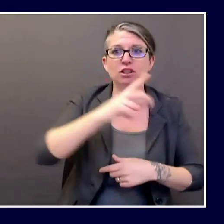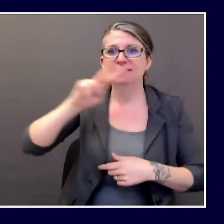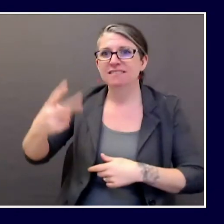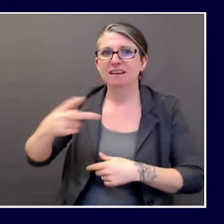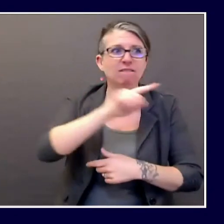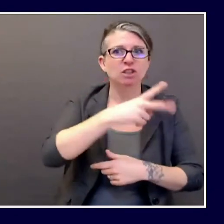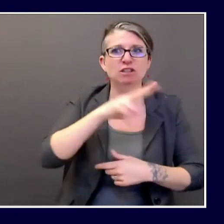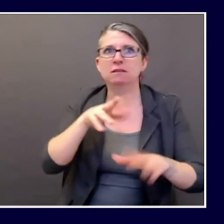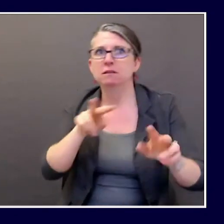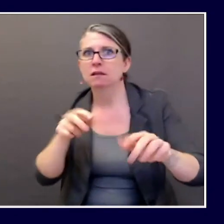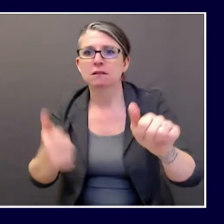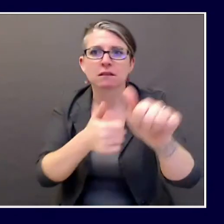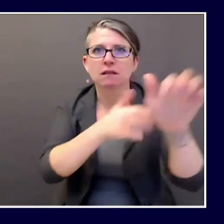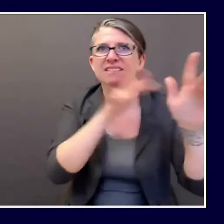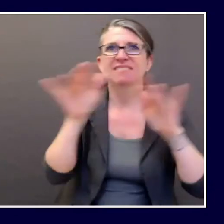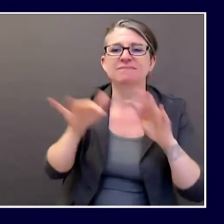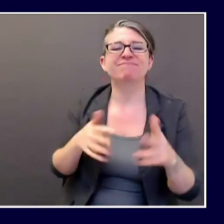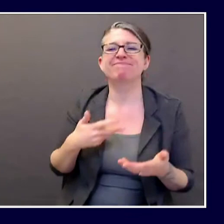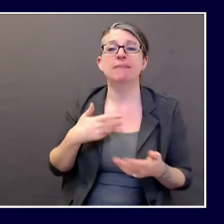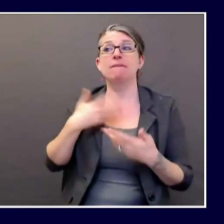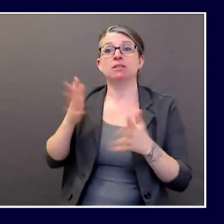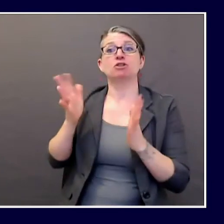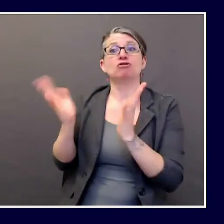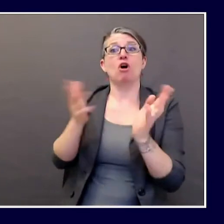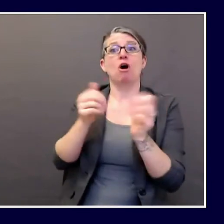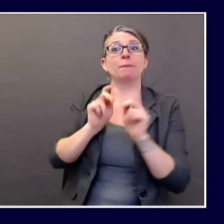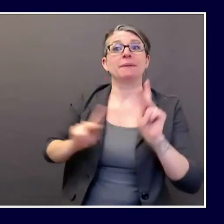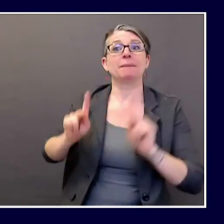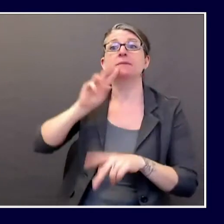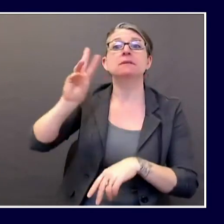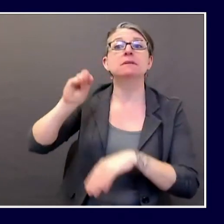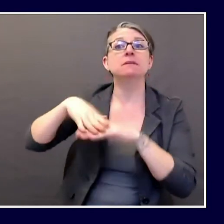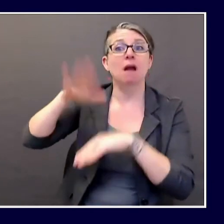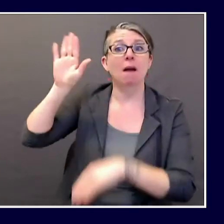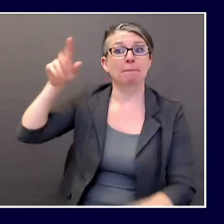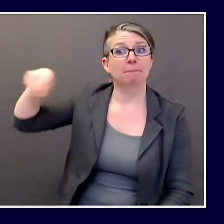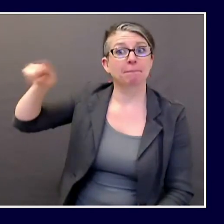have a release date. So again, we don't want to get into a situation where we're only